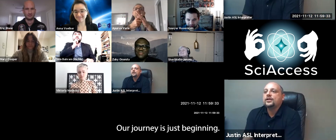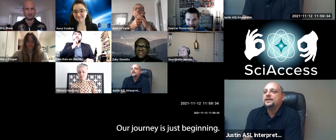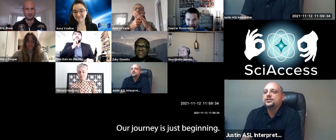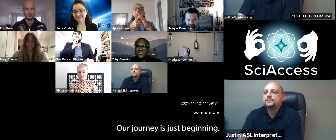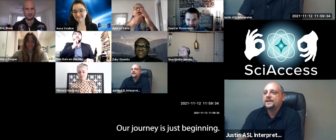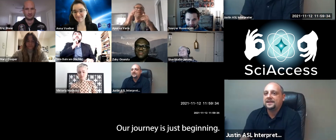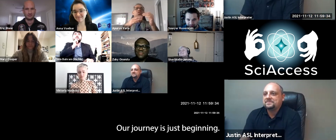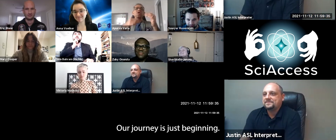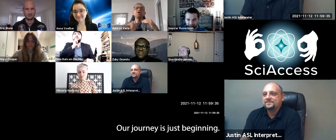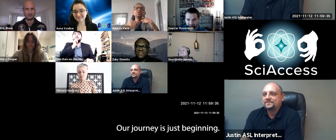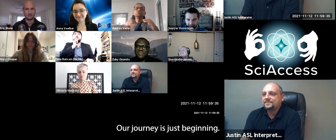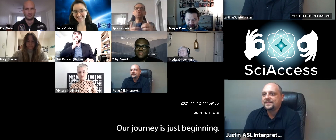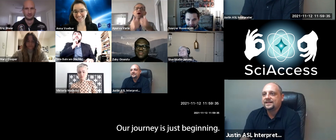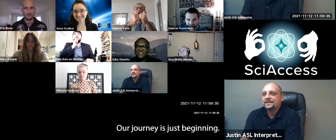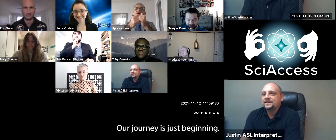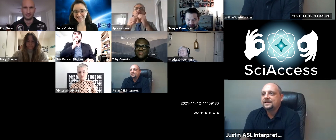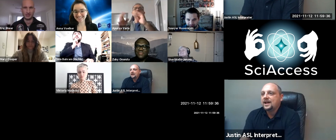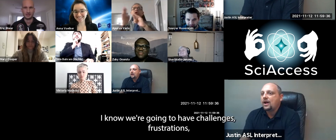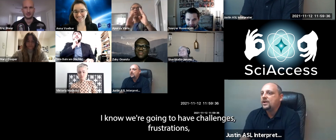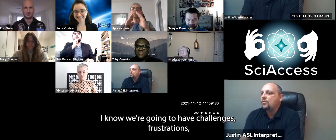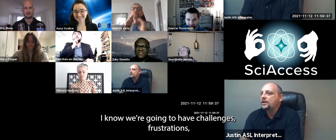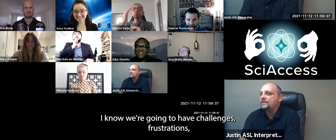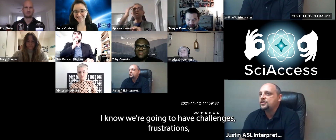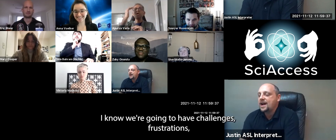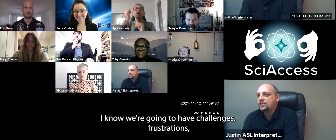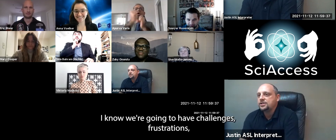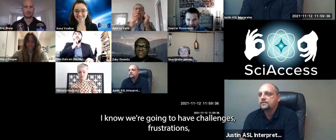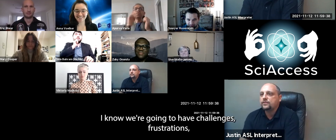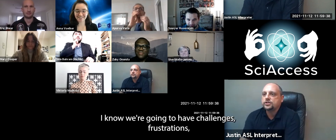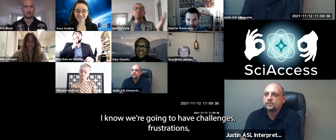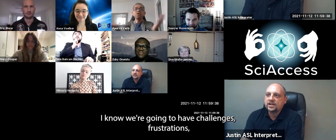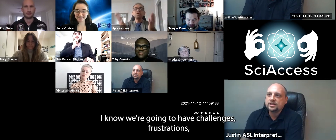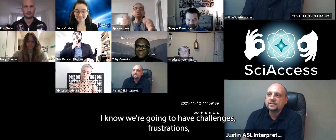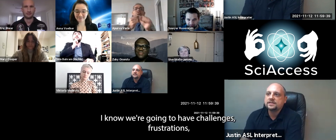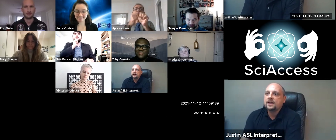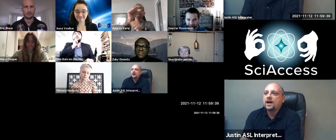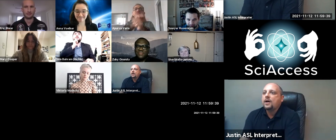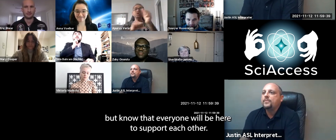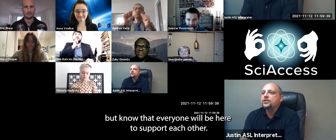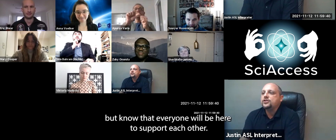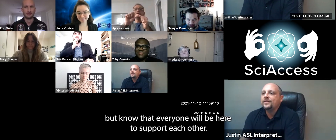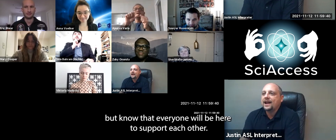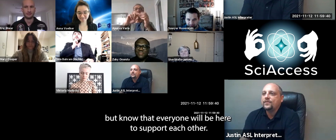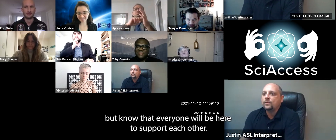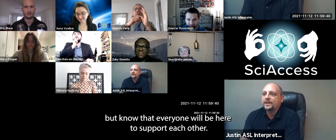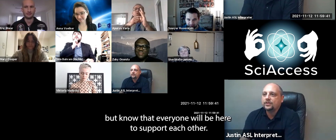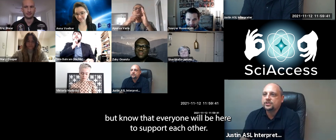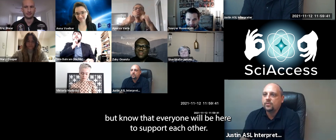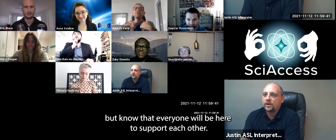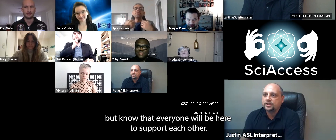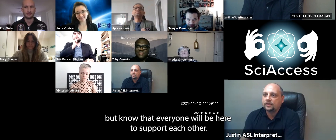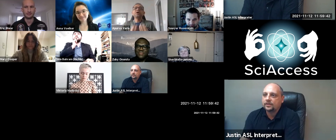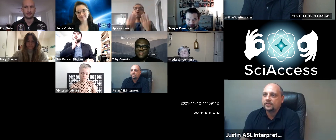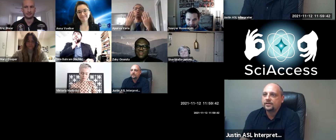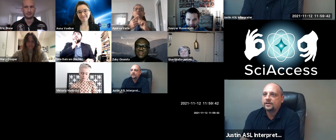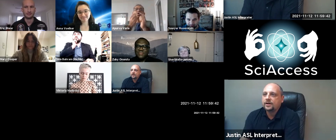Our journey is just beginning. I know we're going to have challenges, frustrations, but know that everyone will be here to